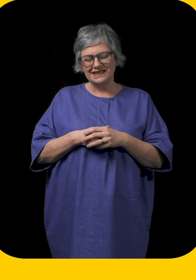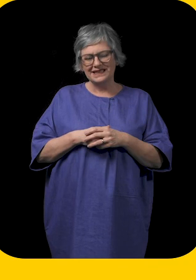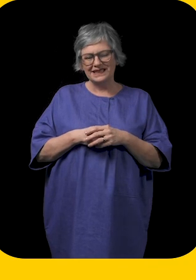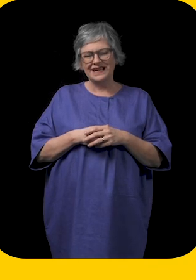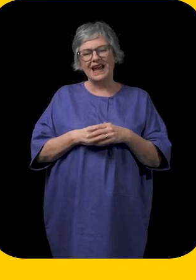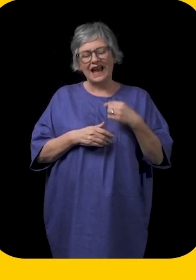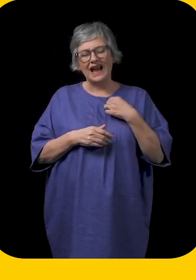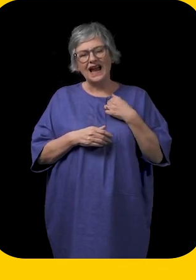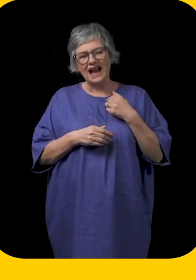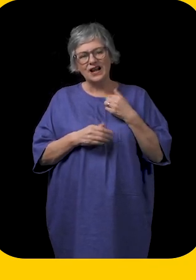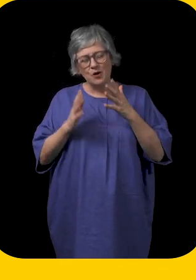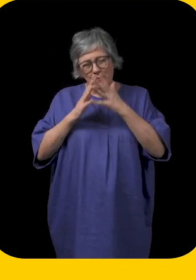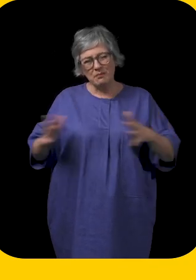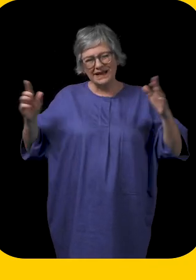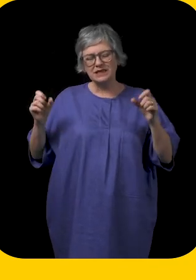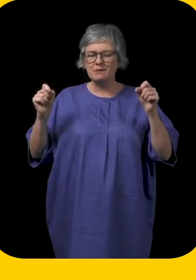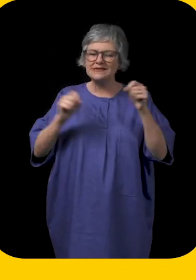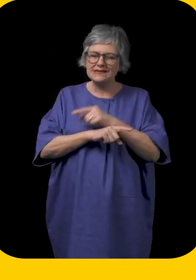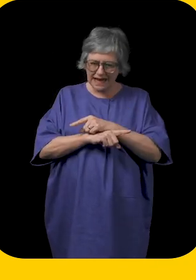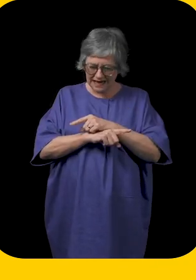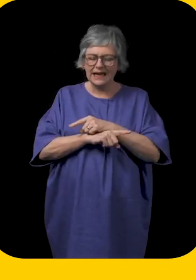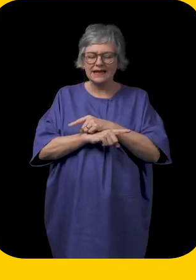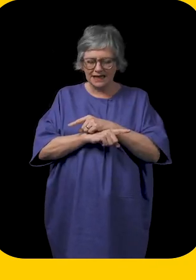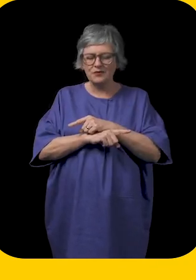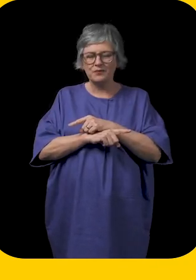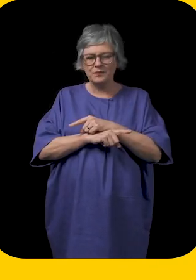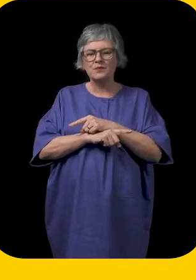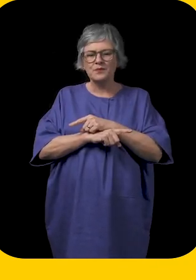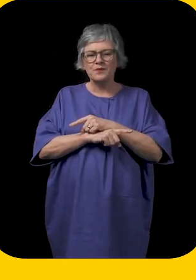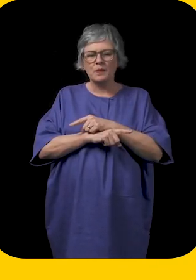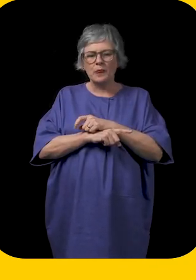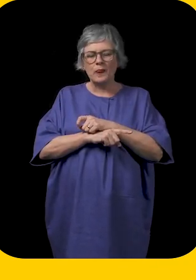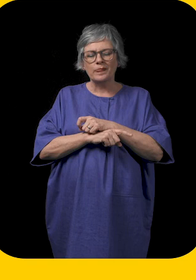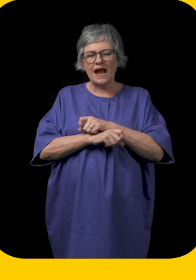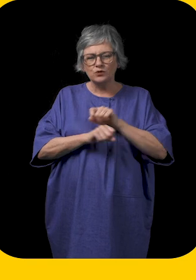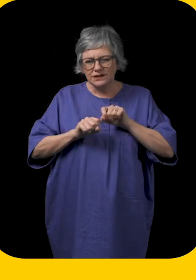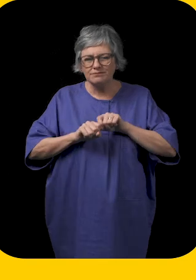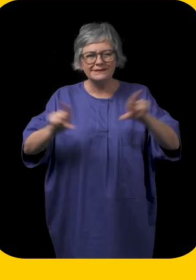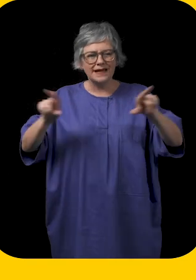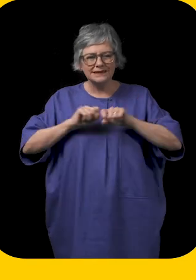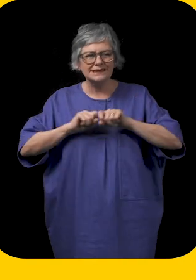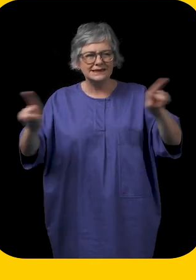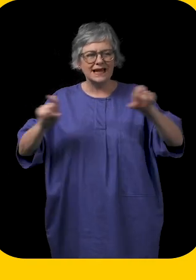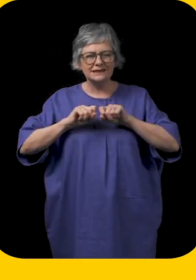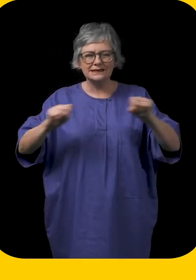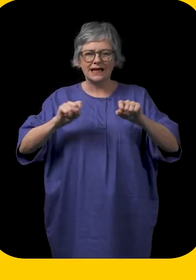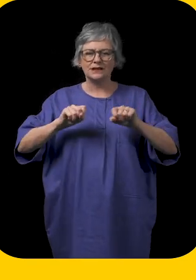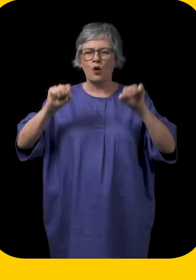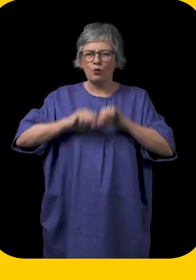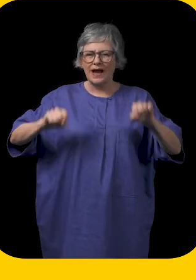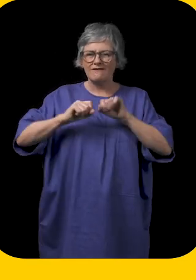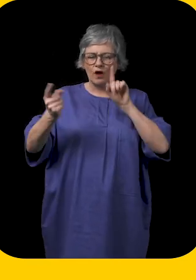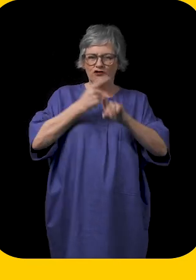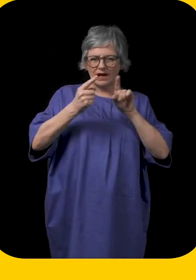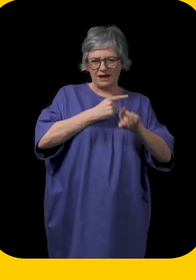I the biggest mistake I made was that I used to send stuff out and